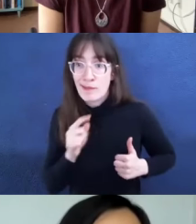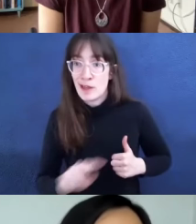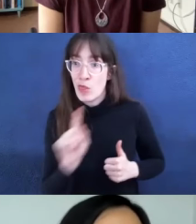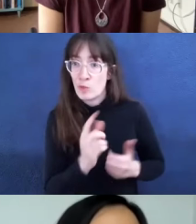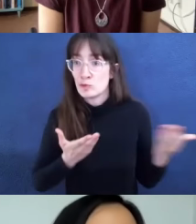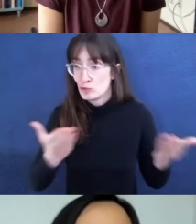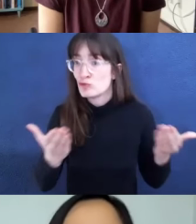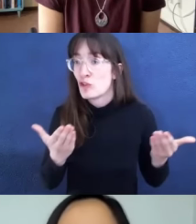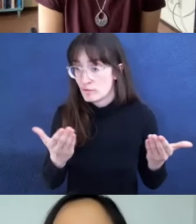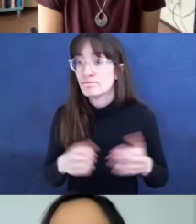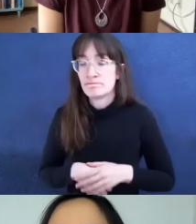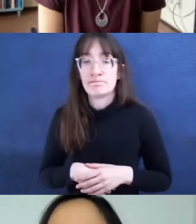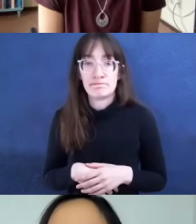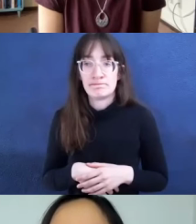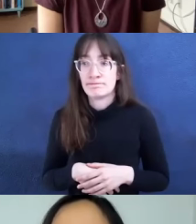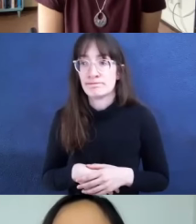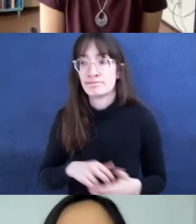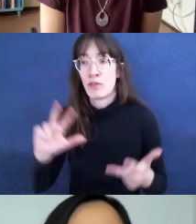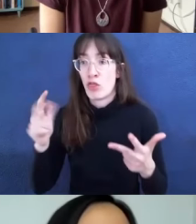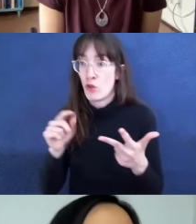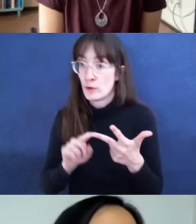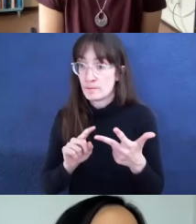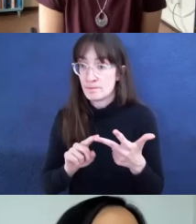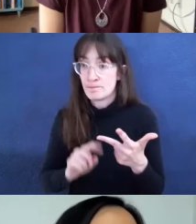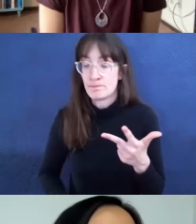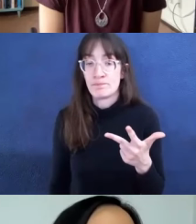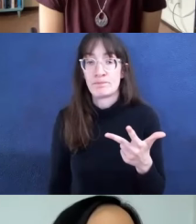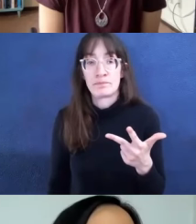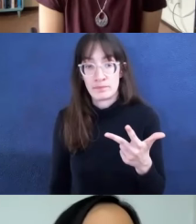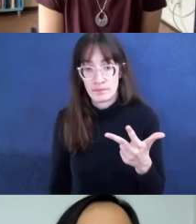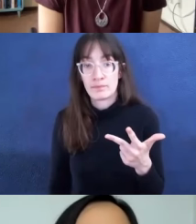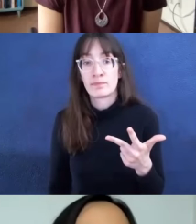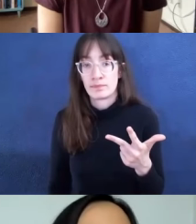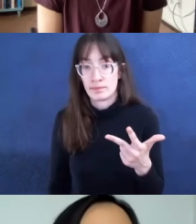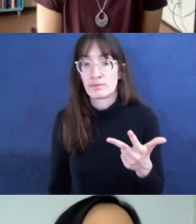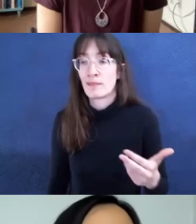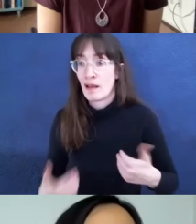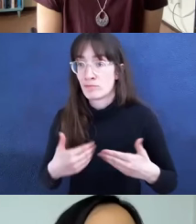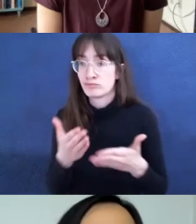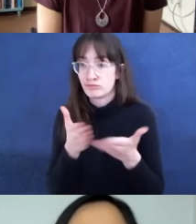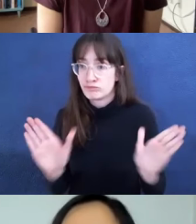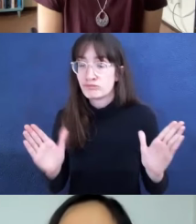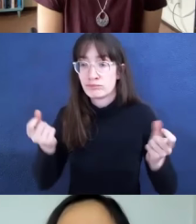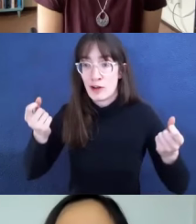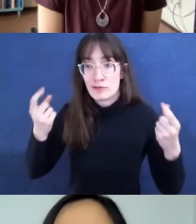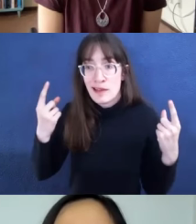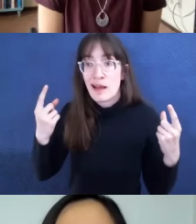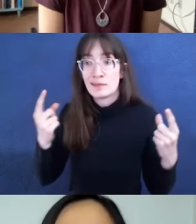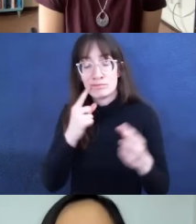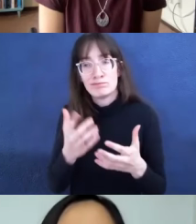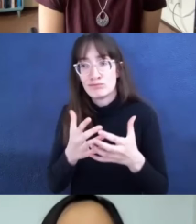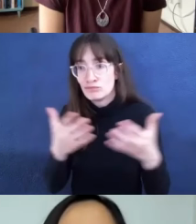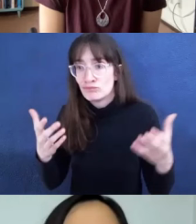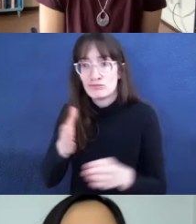serve. And the third objective is to have a broader understanding of the expansive research in this